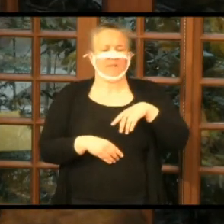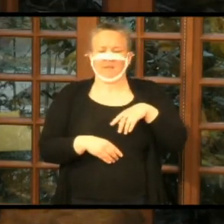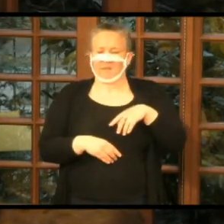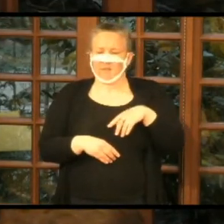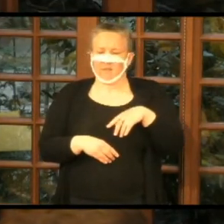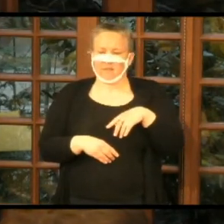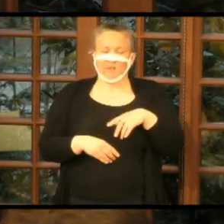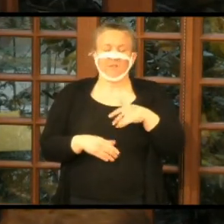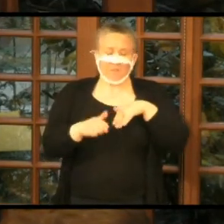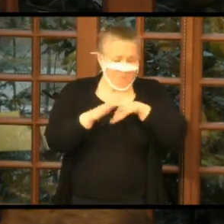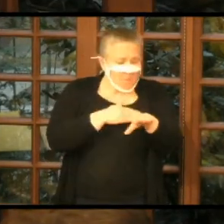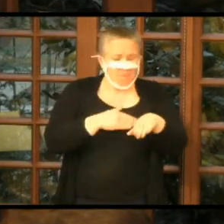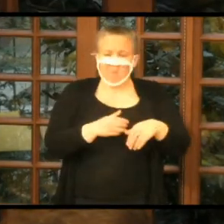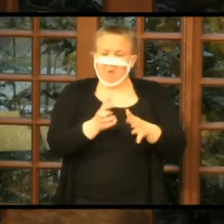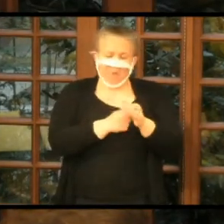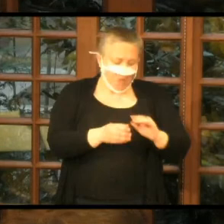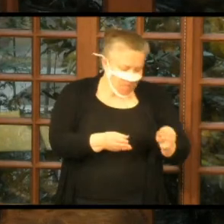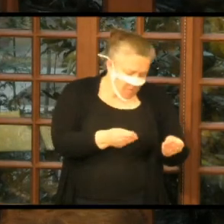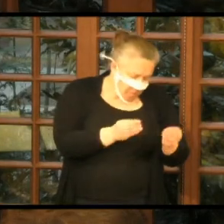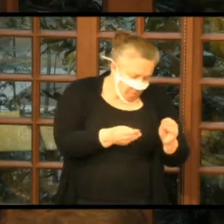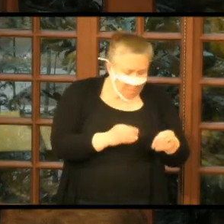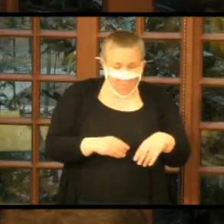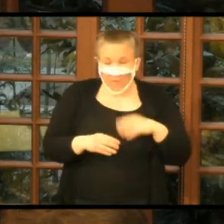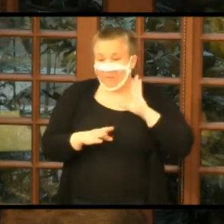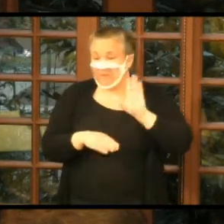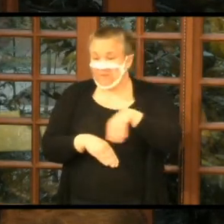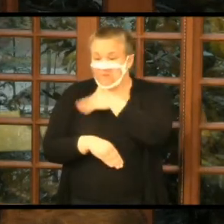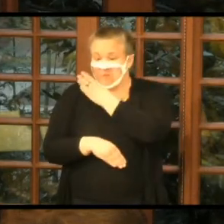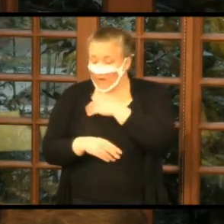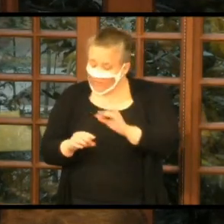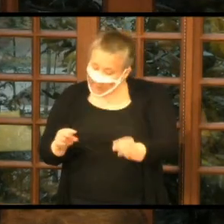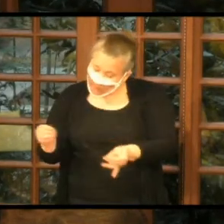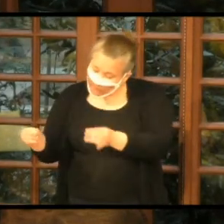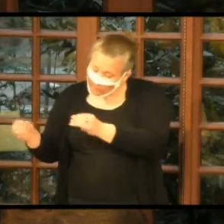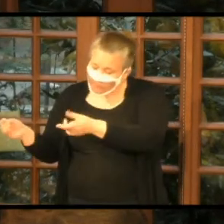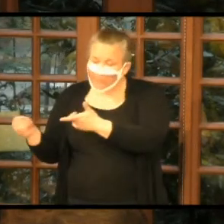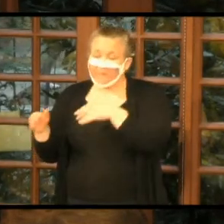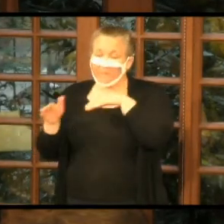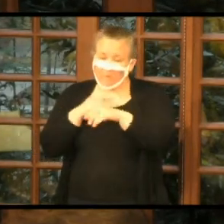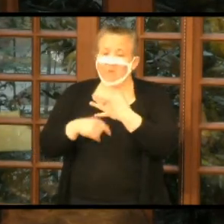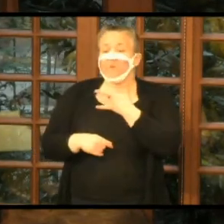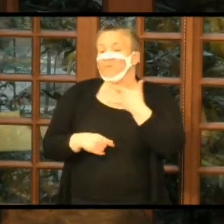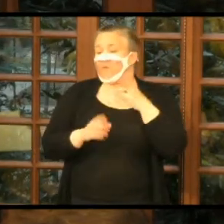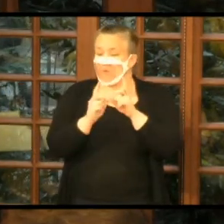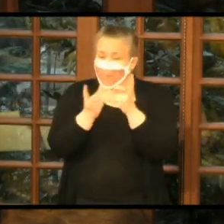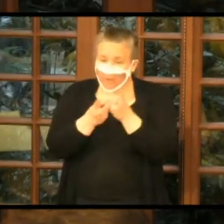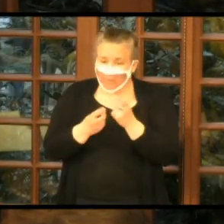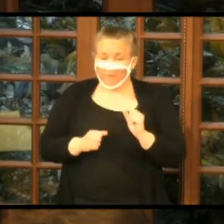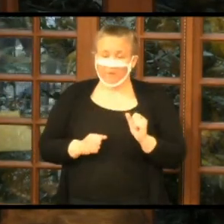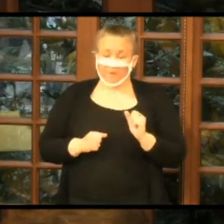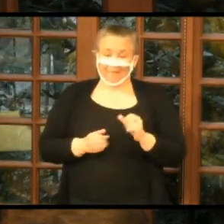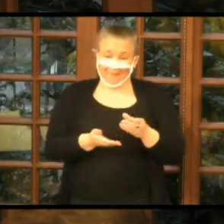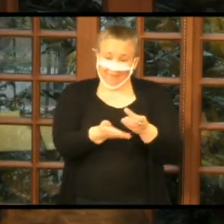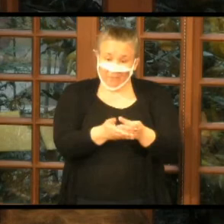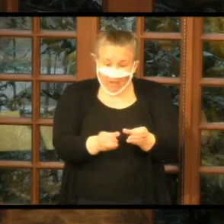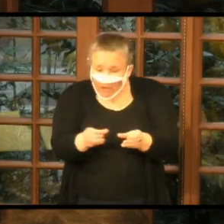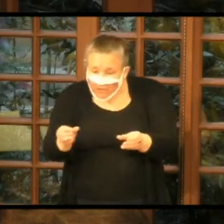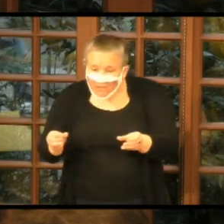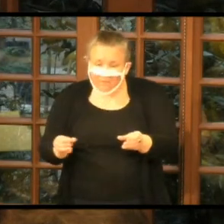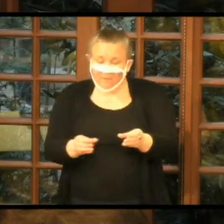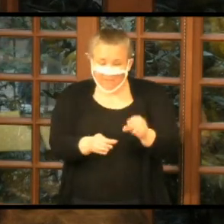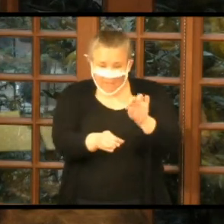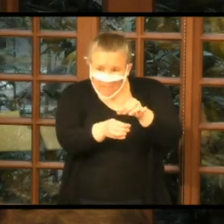some gloves, examined some scarves. She wandered into the perfume department and touched her fingers to the bottles and the